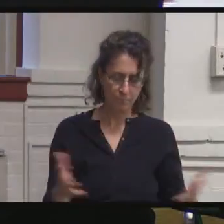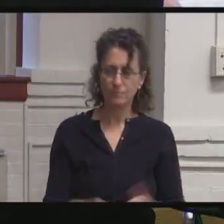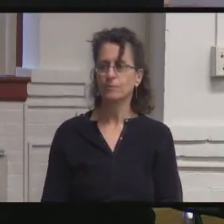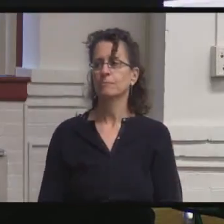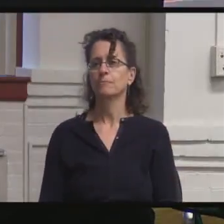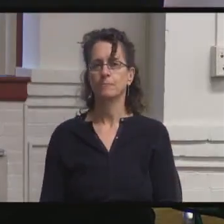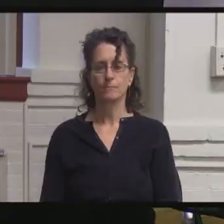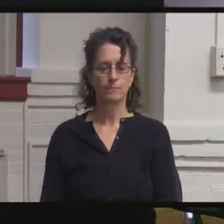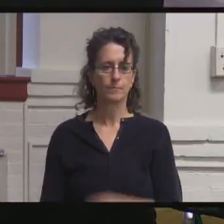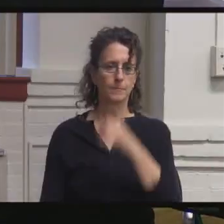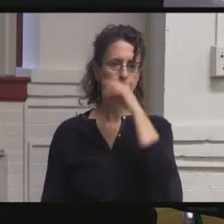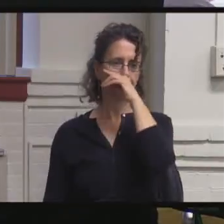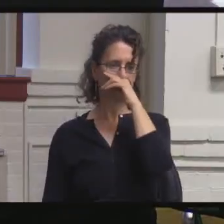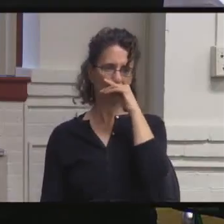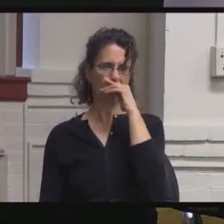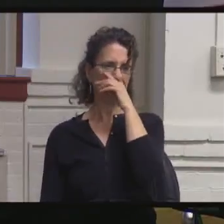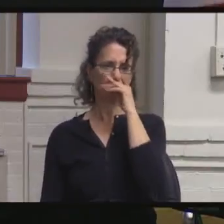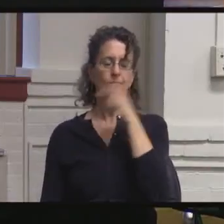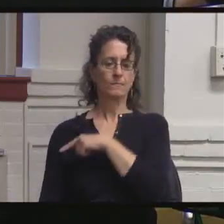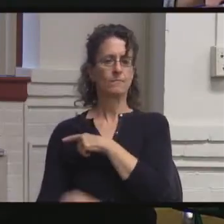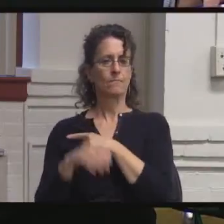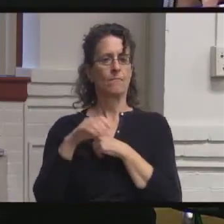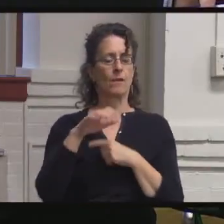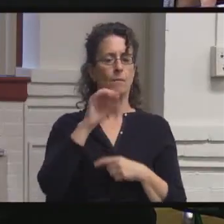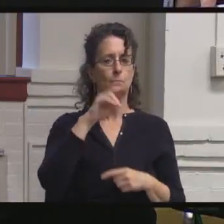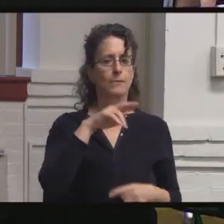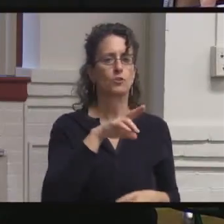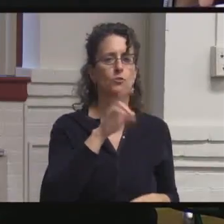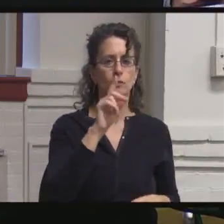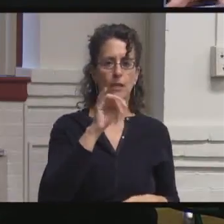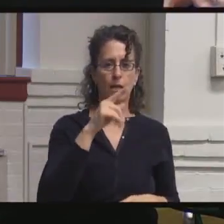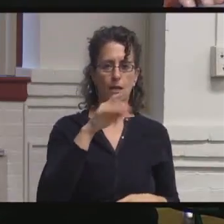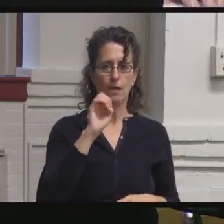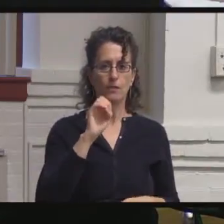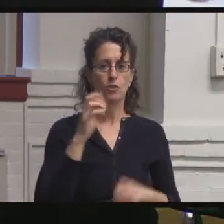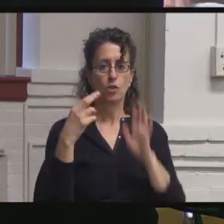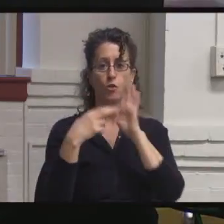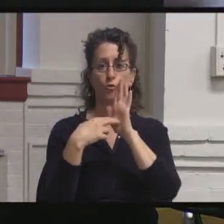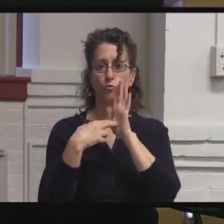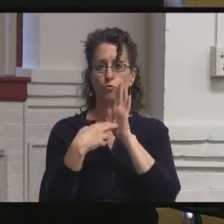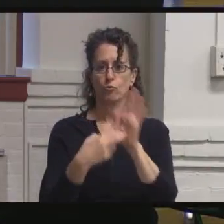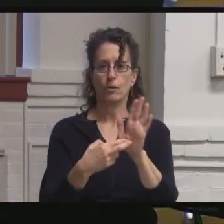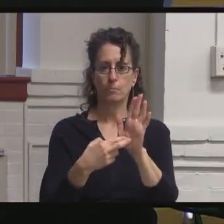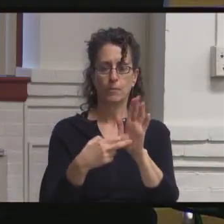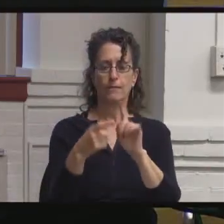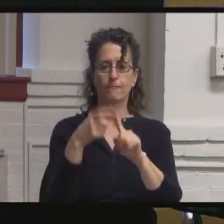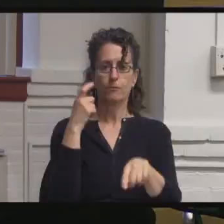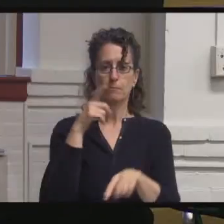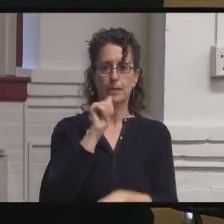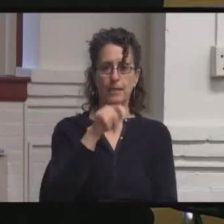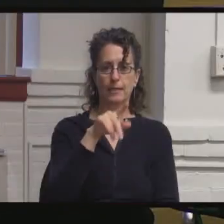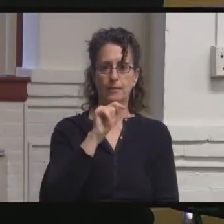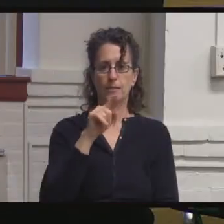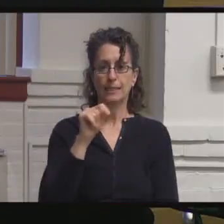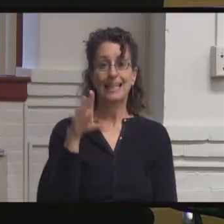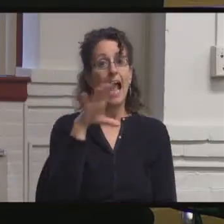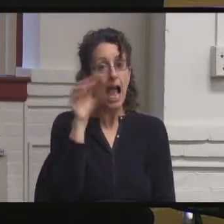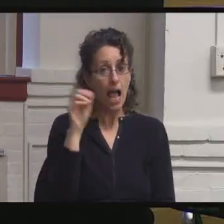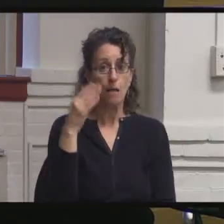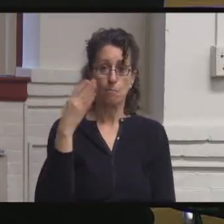So I'm joined by Mr. Dodge here, who represents AT&T and Blue